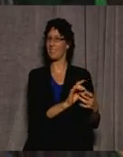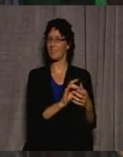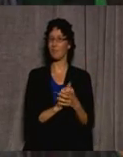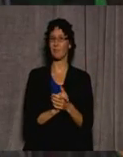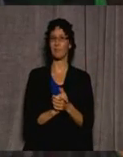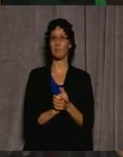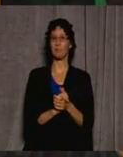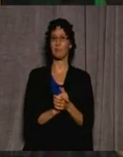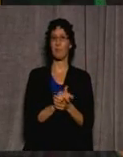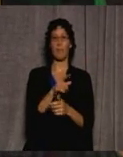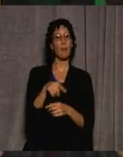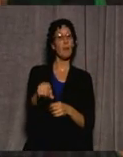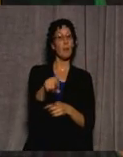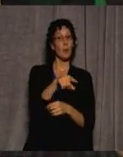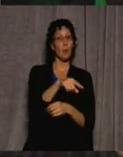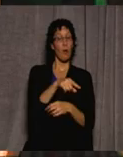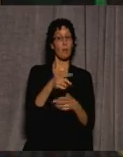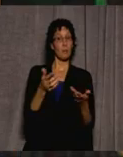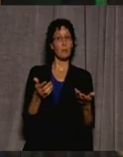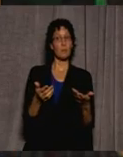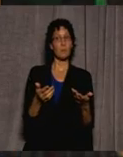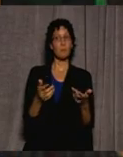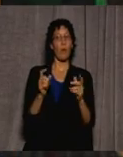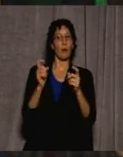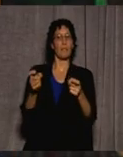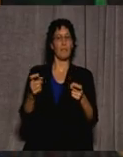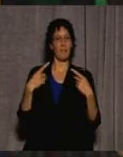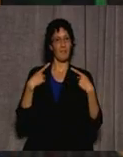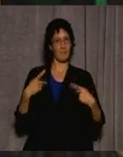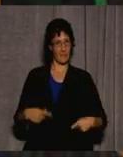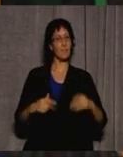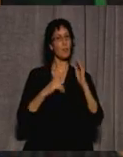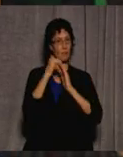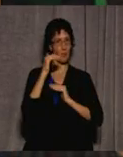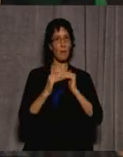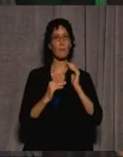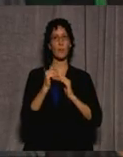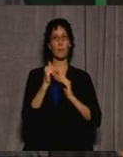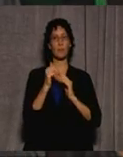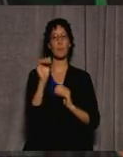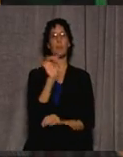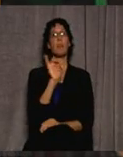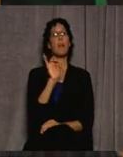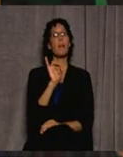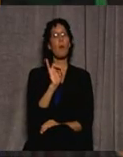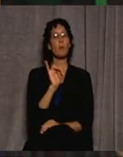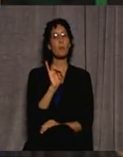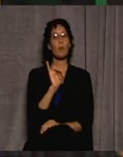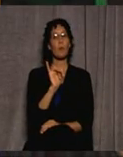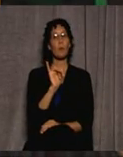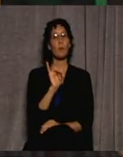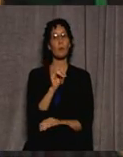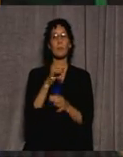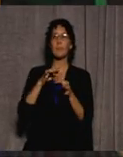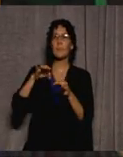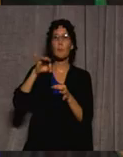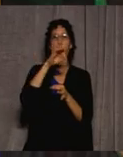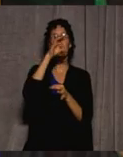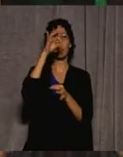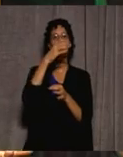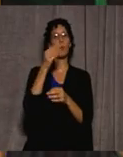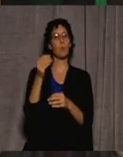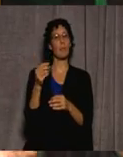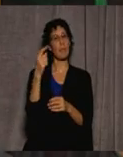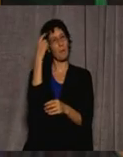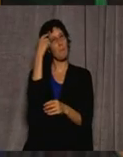You're not only giving, in many cases, physical comfort, but you're also giving a sense of spiritual and mental comfort and